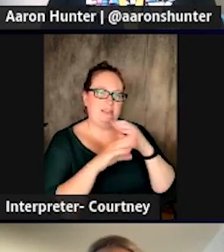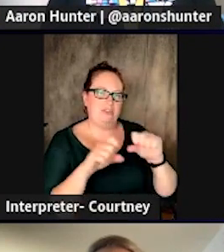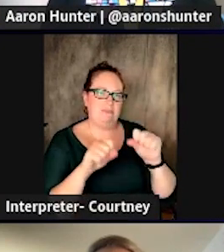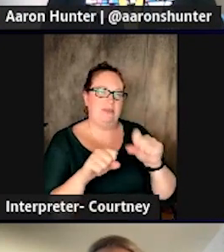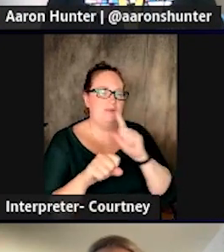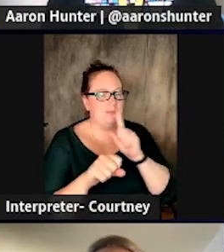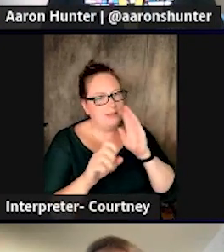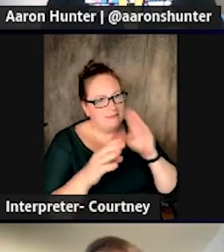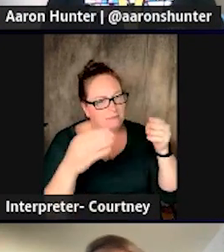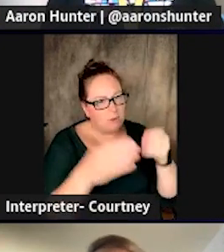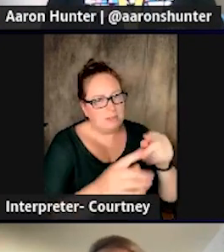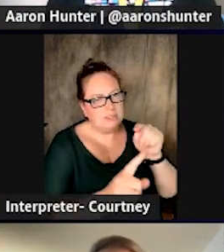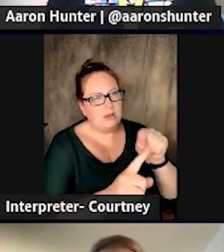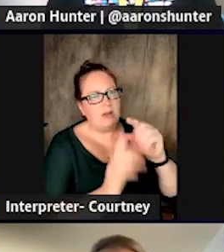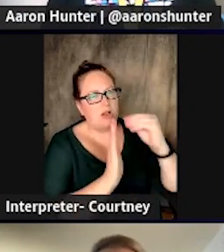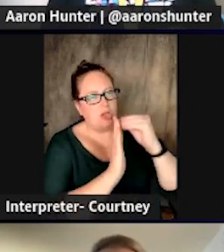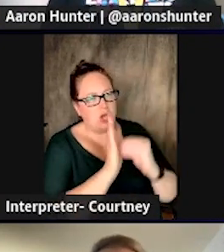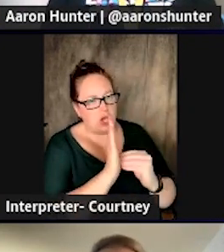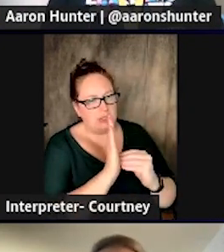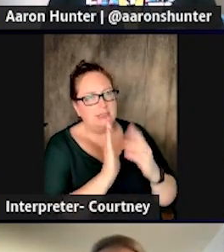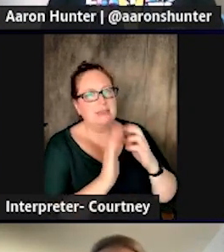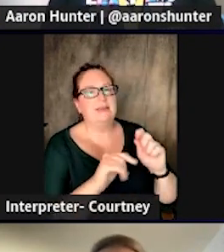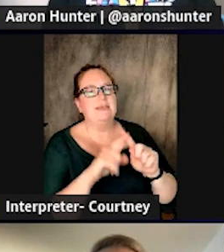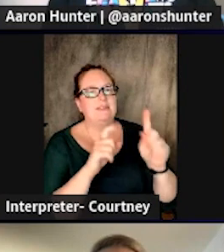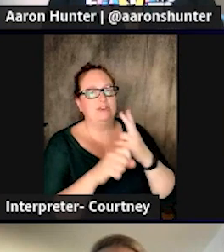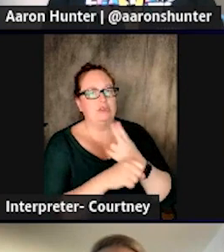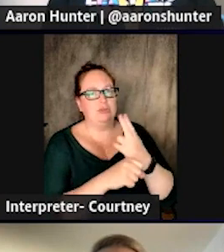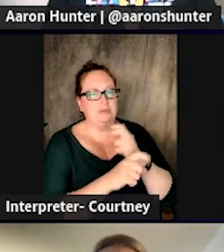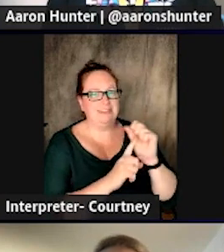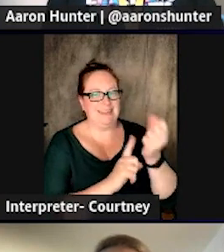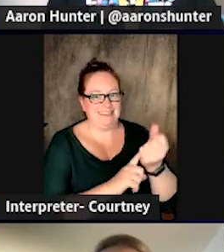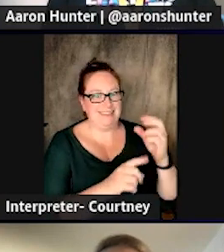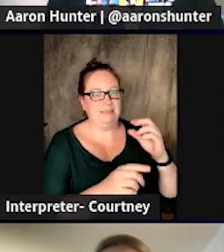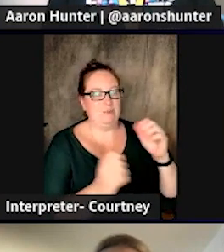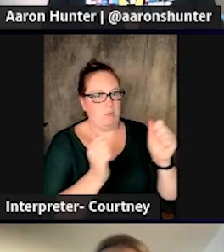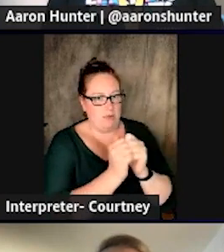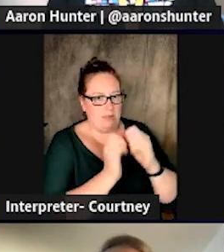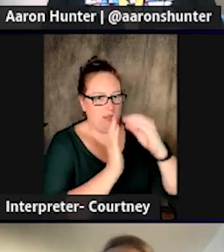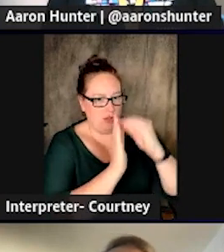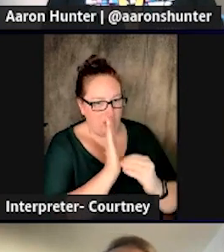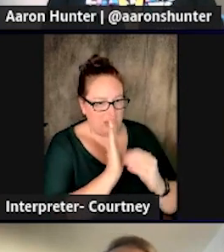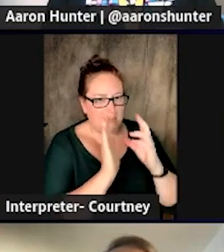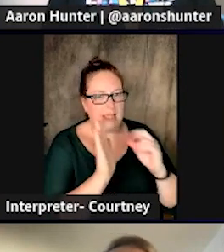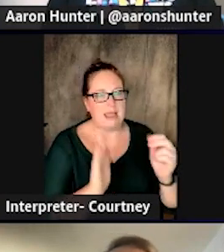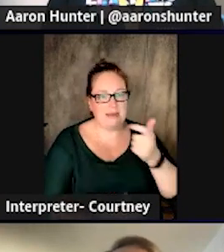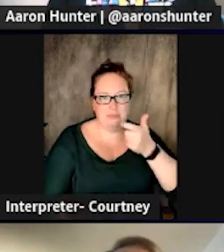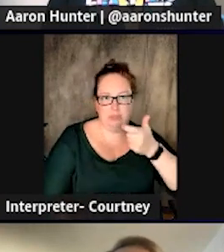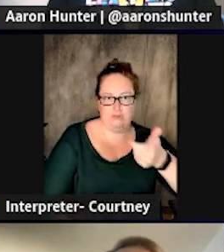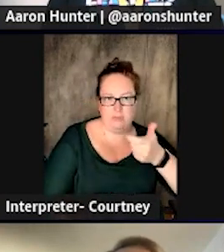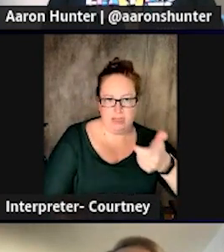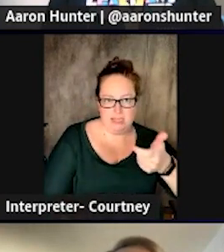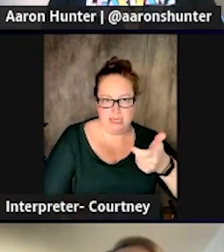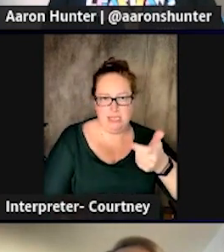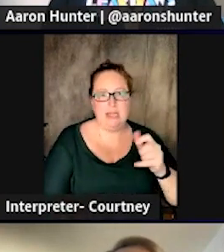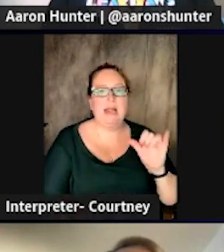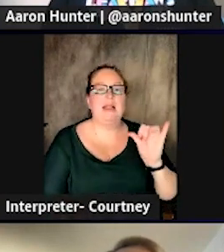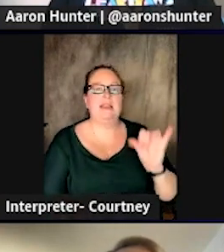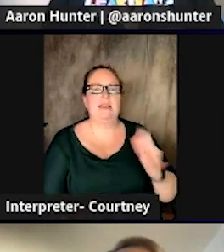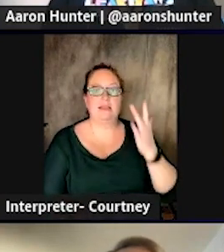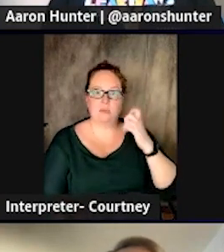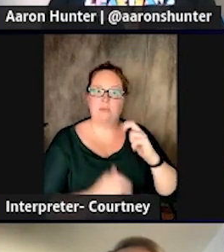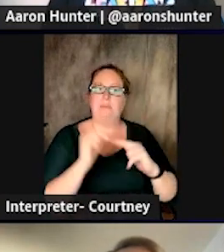towards logs and the different use cases within the logging space and observability. That's why we've bolted this into CloudWatch